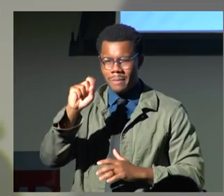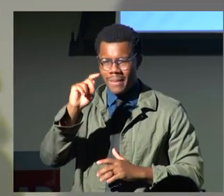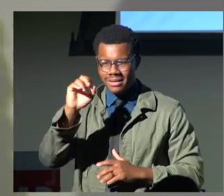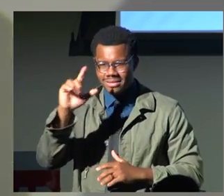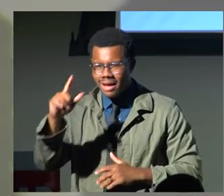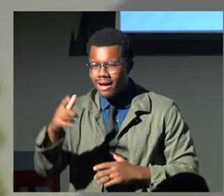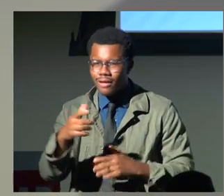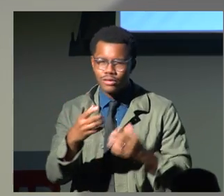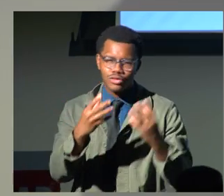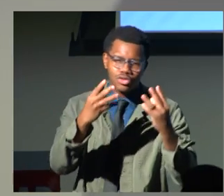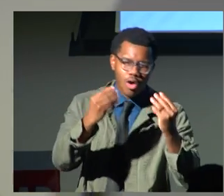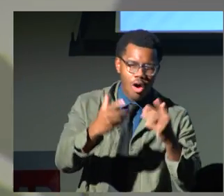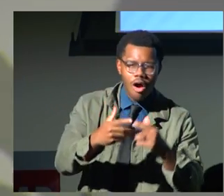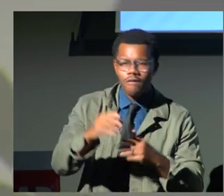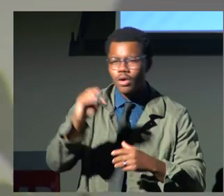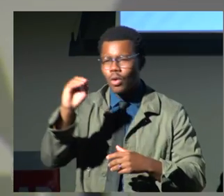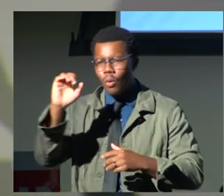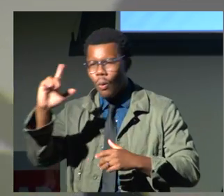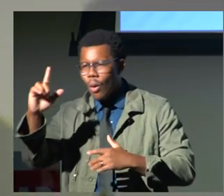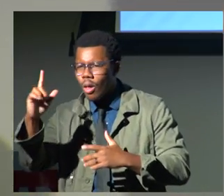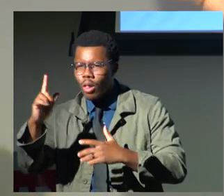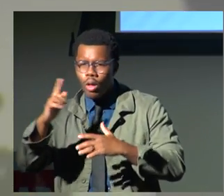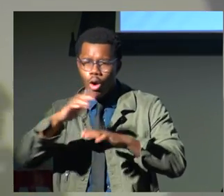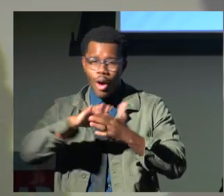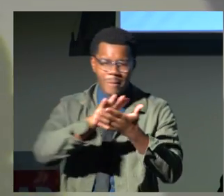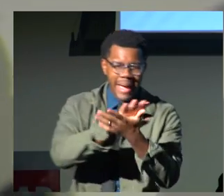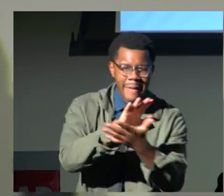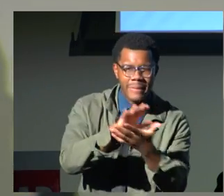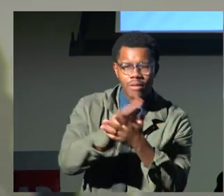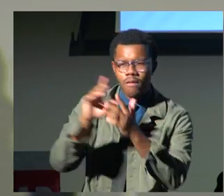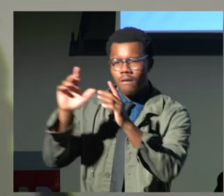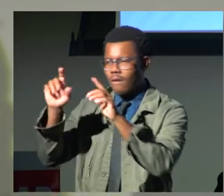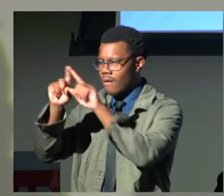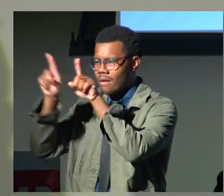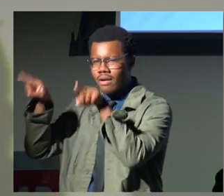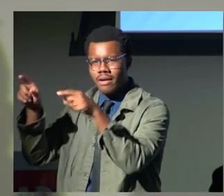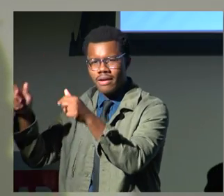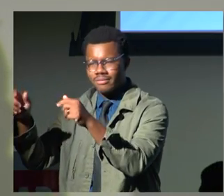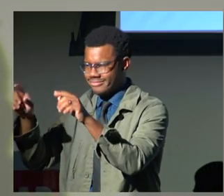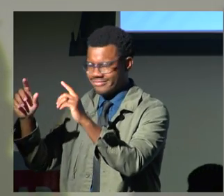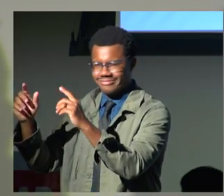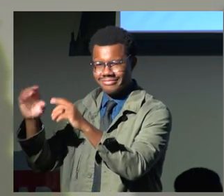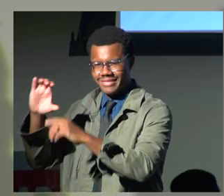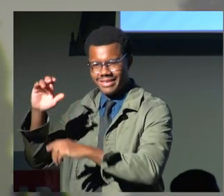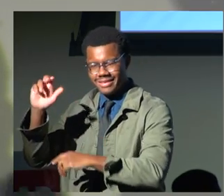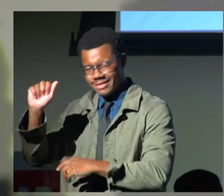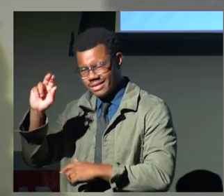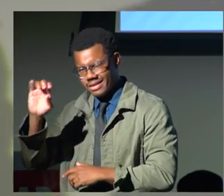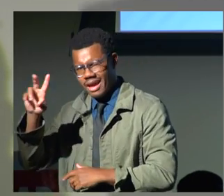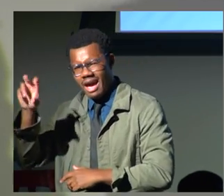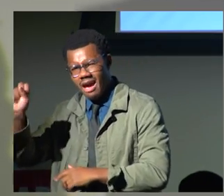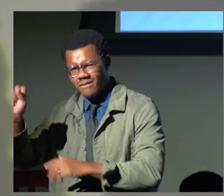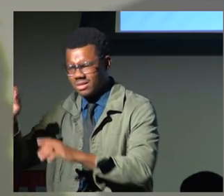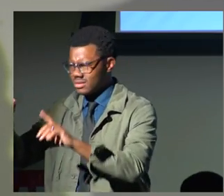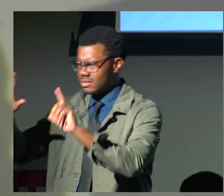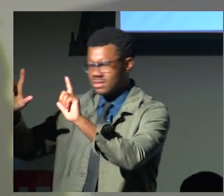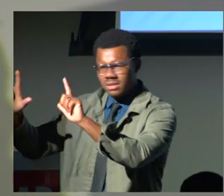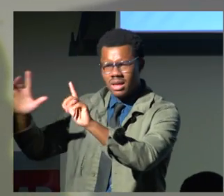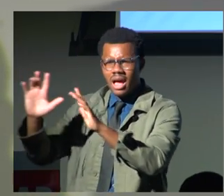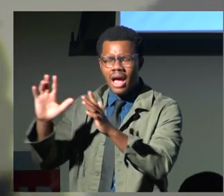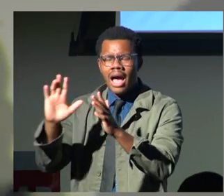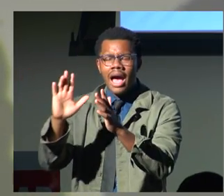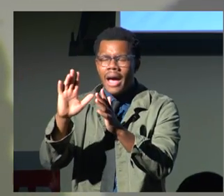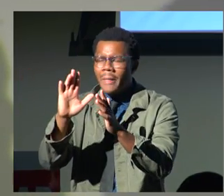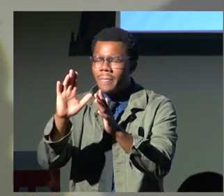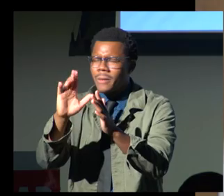canvas. So I'm always like, and I know that I'm just touching the surface of it. I know it.